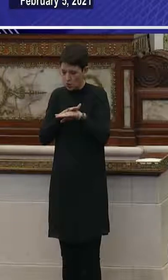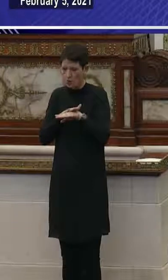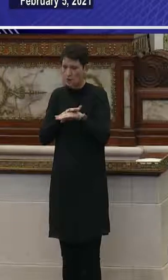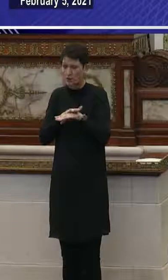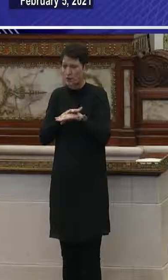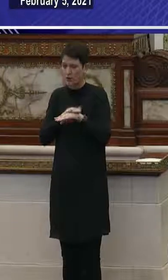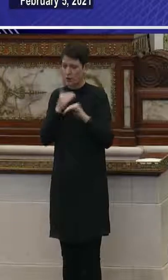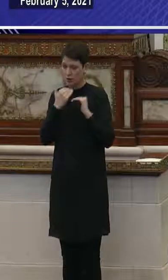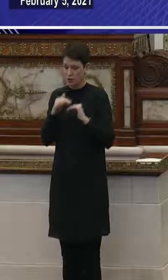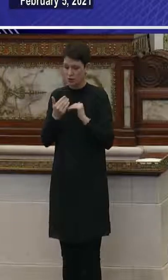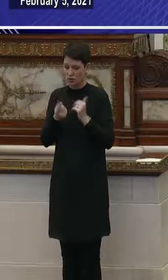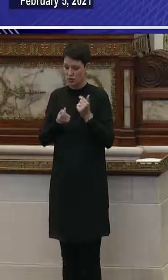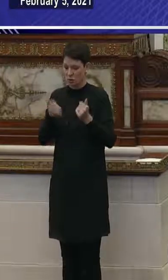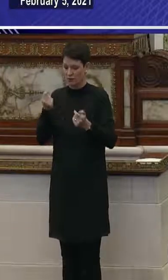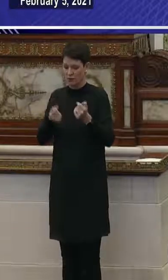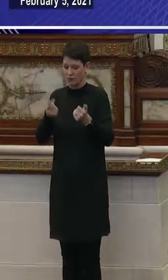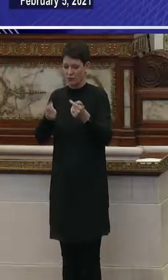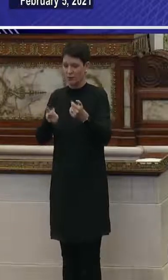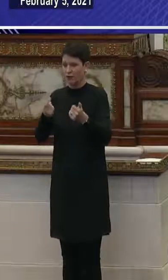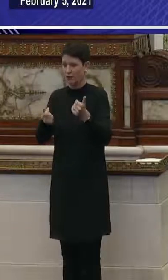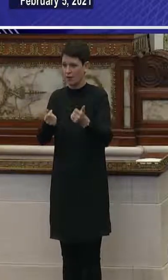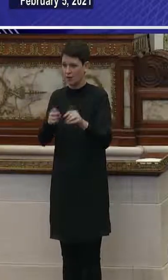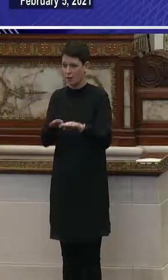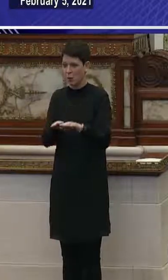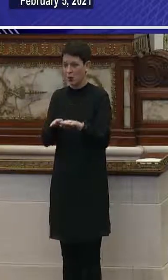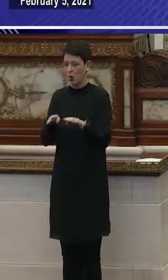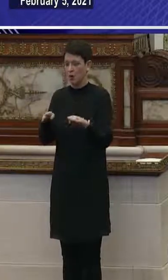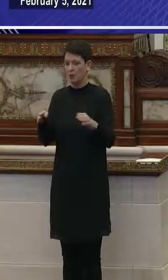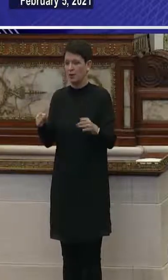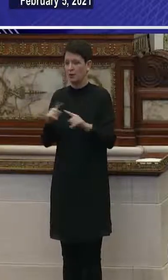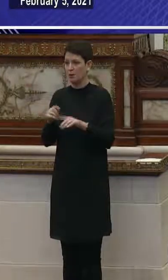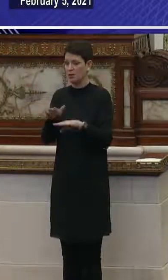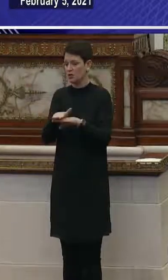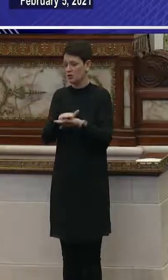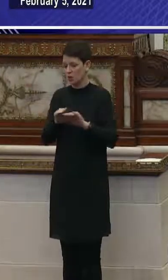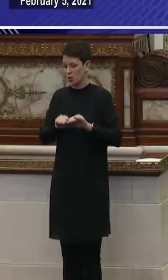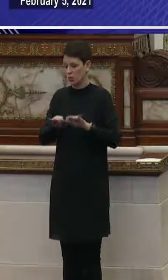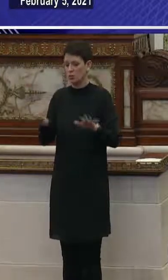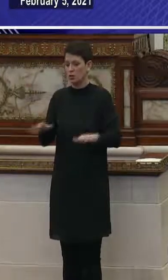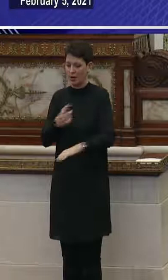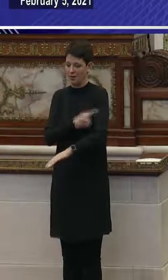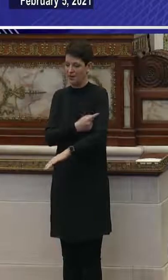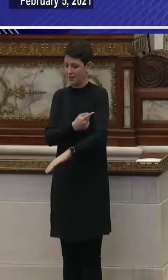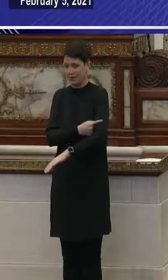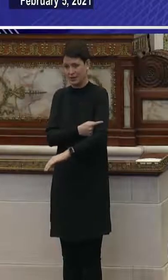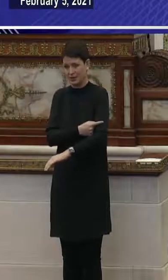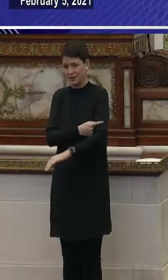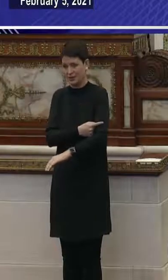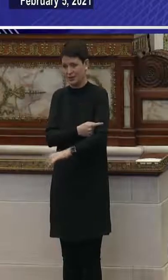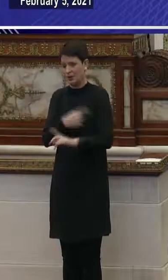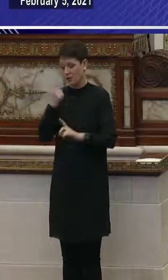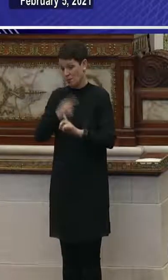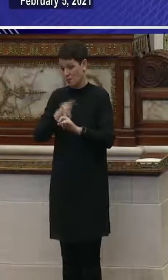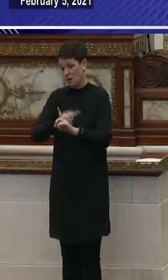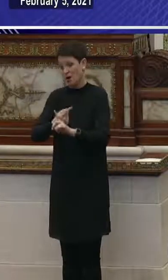those restrictions. But because this is such a slow rollout of vaccine over